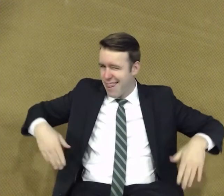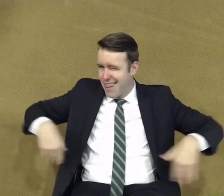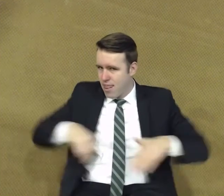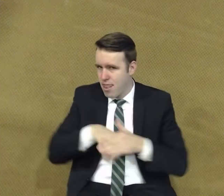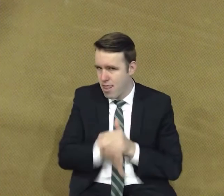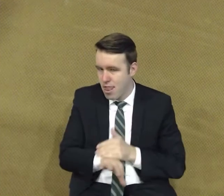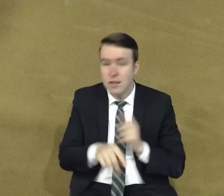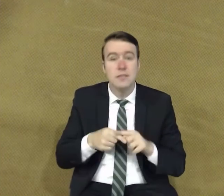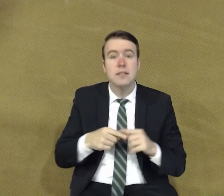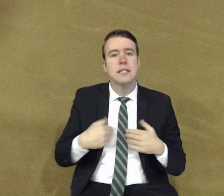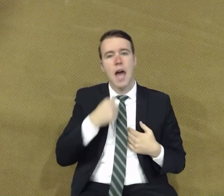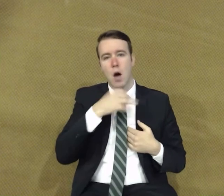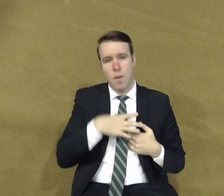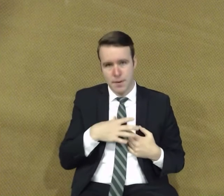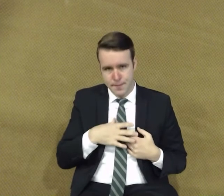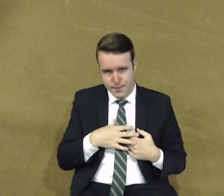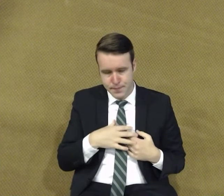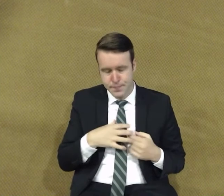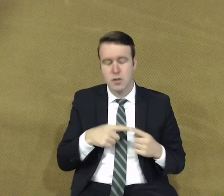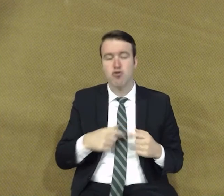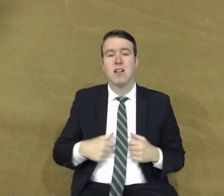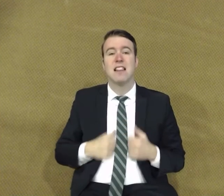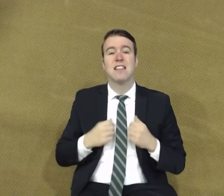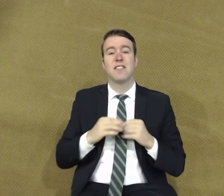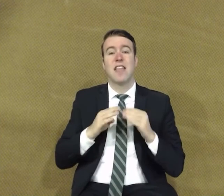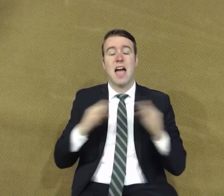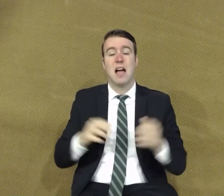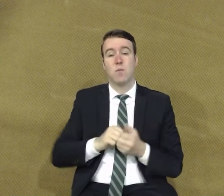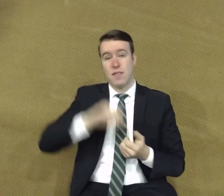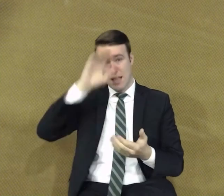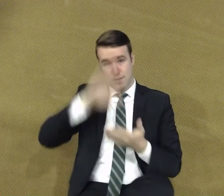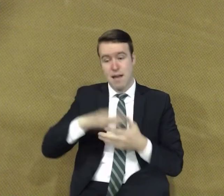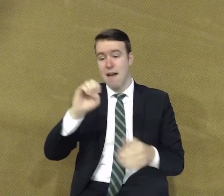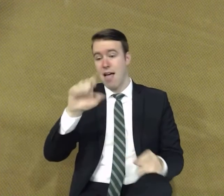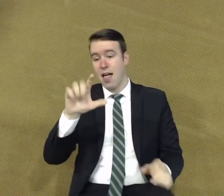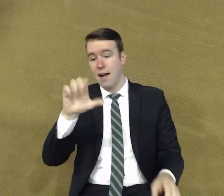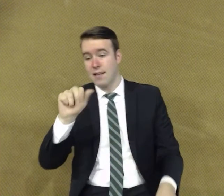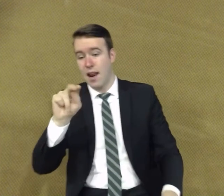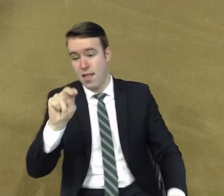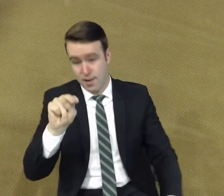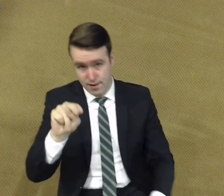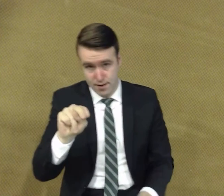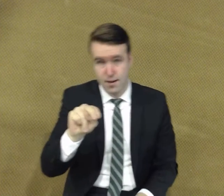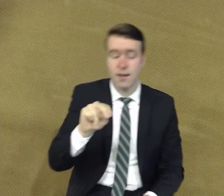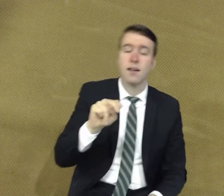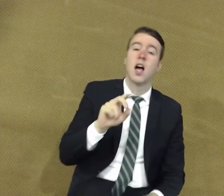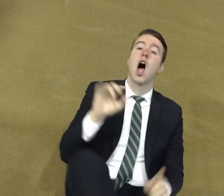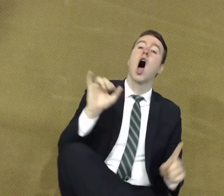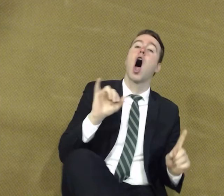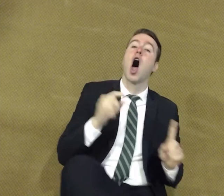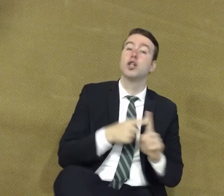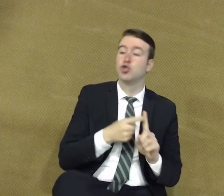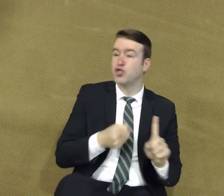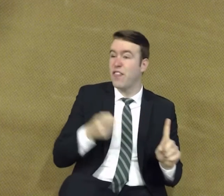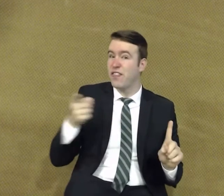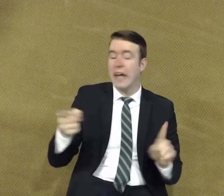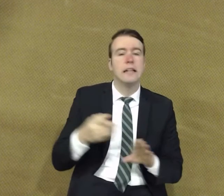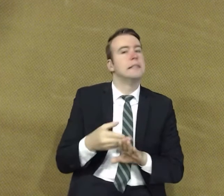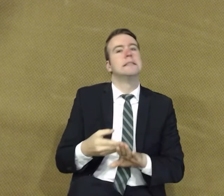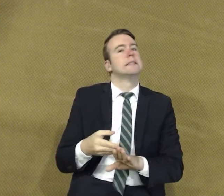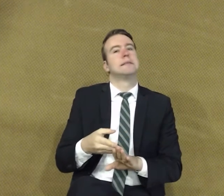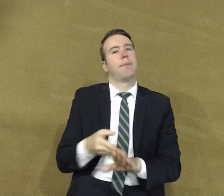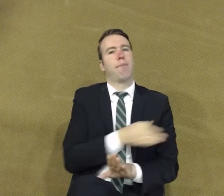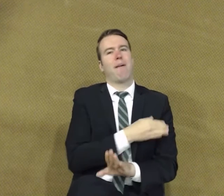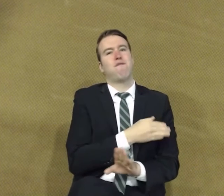So she's a young woman. She lives in the house with her husband Elkanah, and she also is there. This is before the